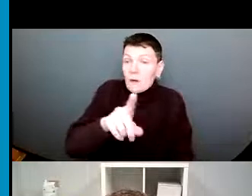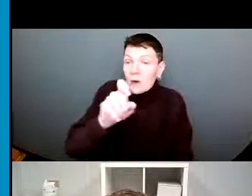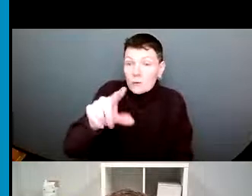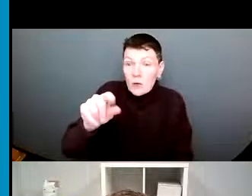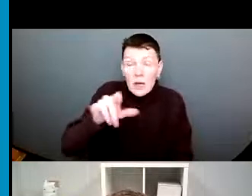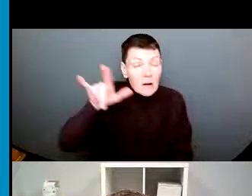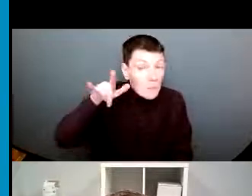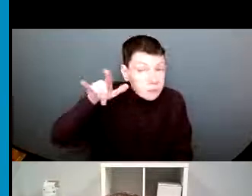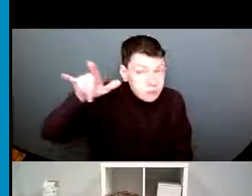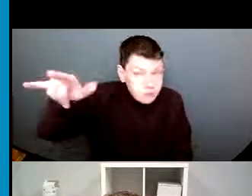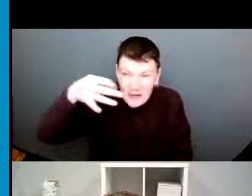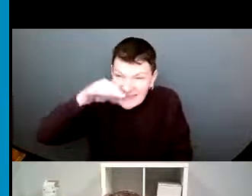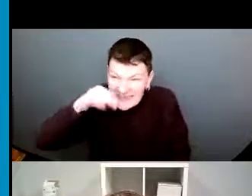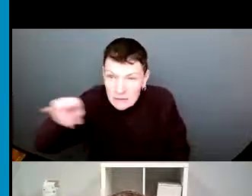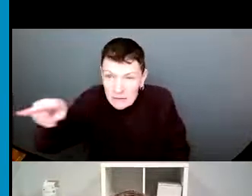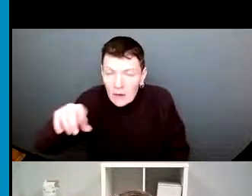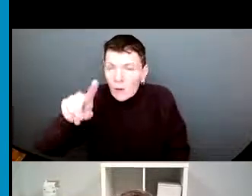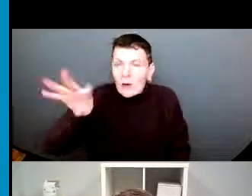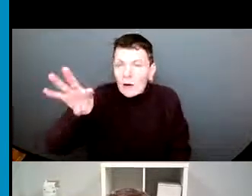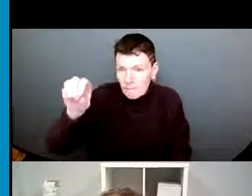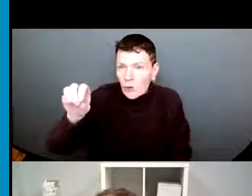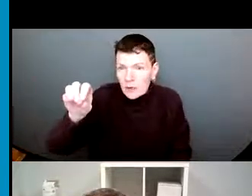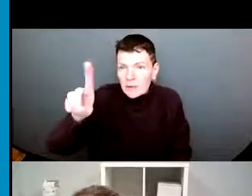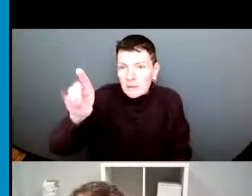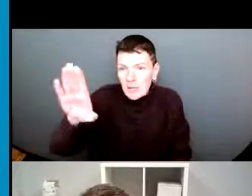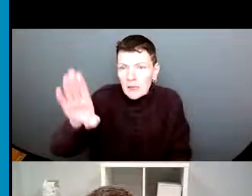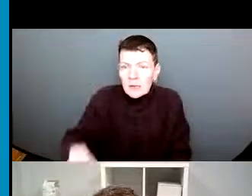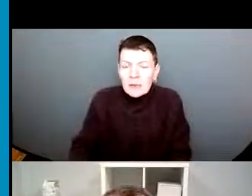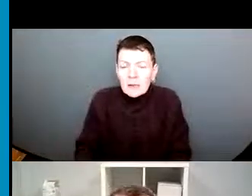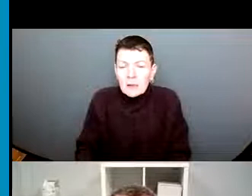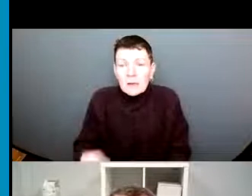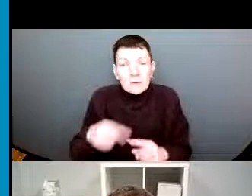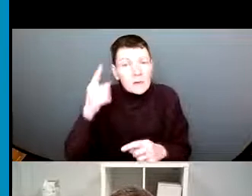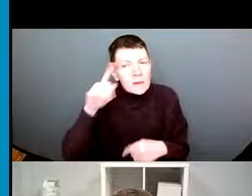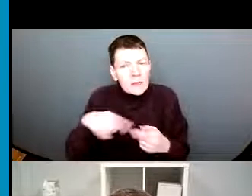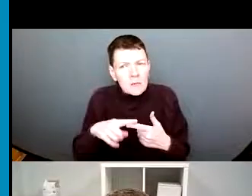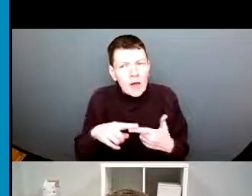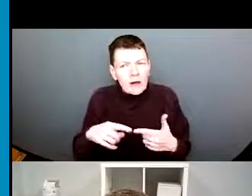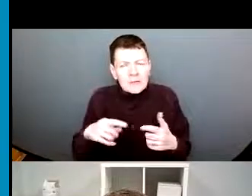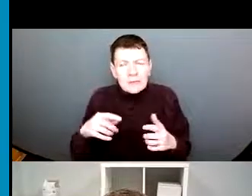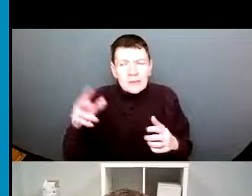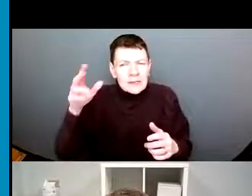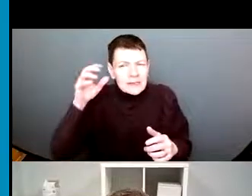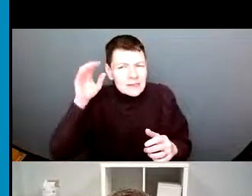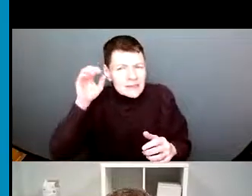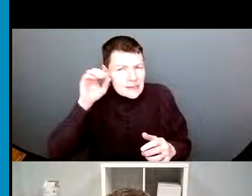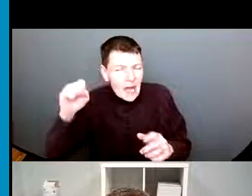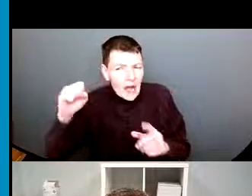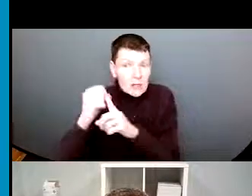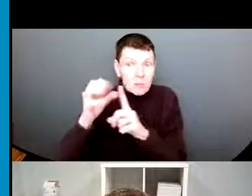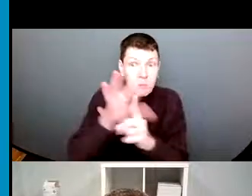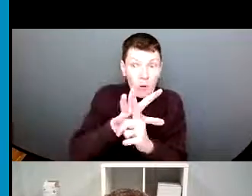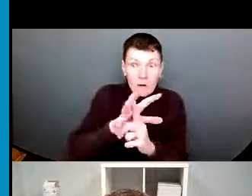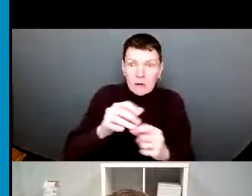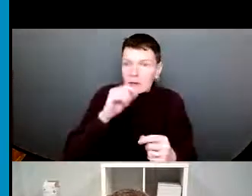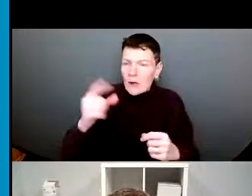close proximity is about 140 dB. So when we're thinking about kind of sound exposure, it's not just the volume we have